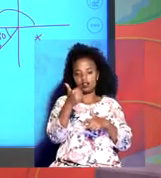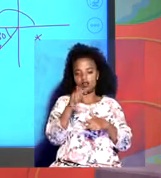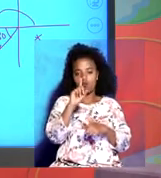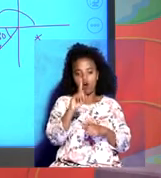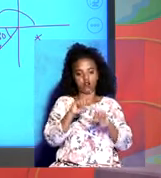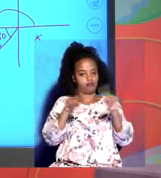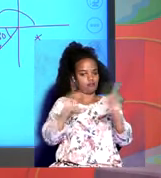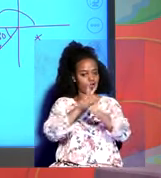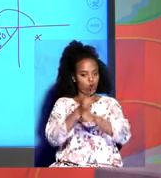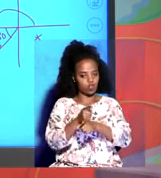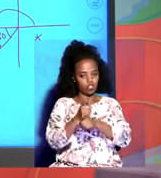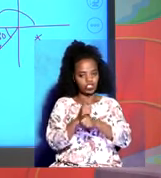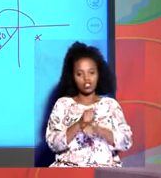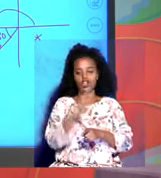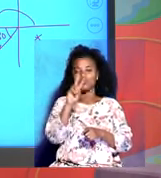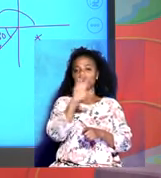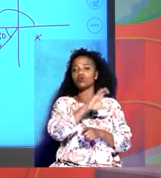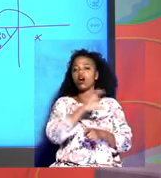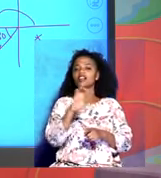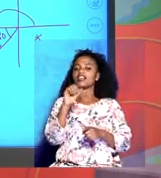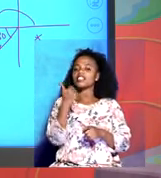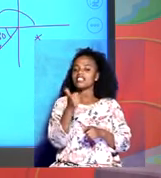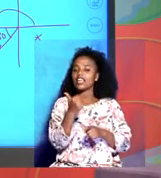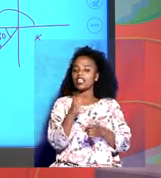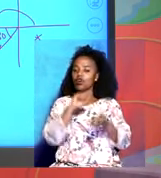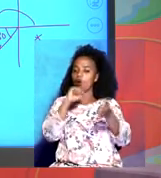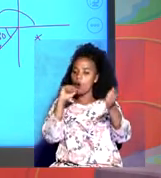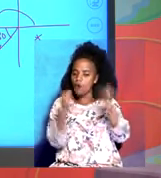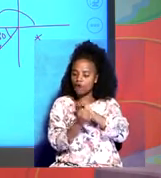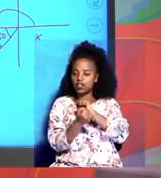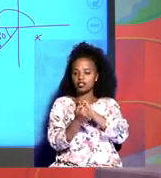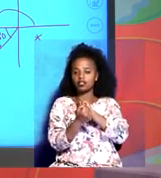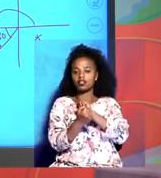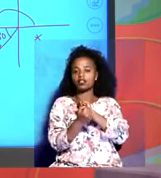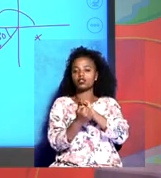solution. 210, to convert this into